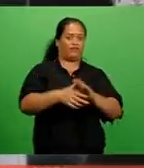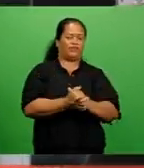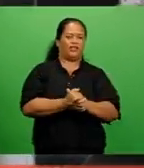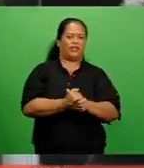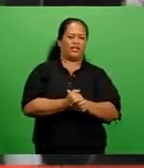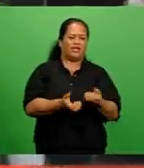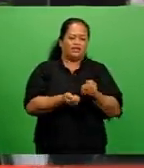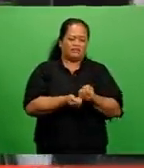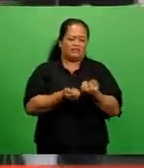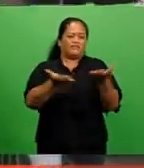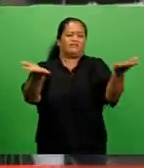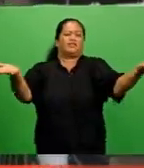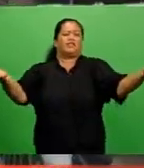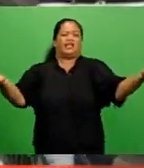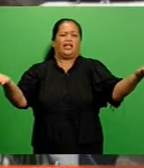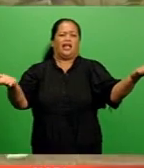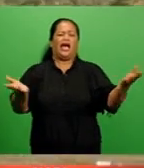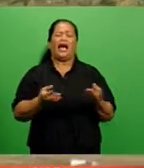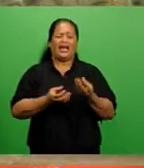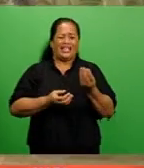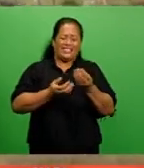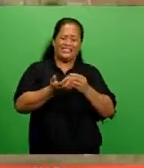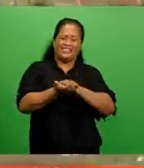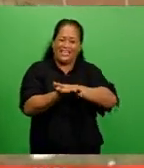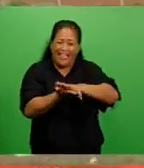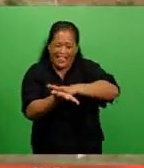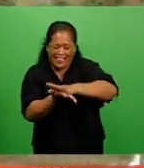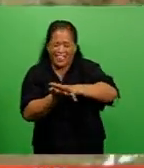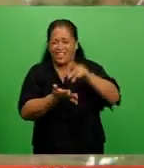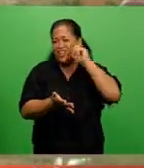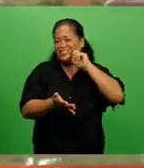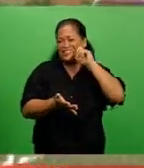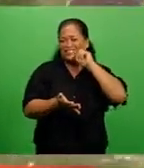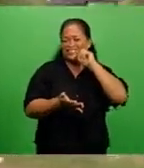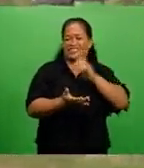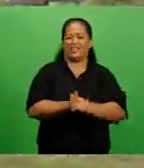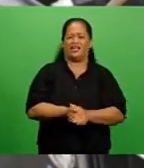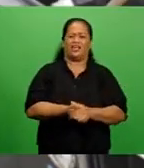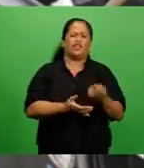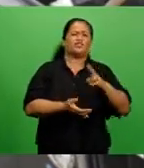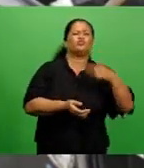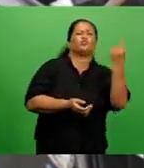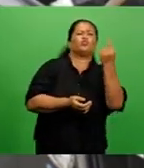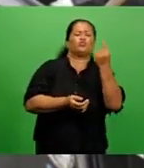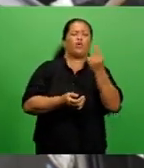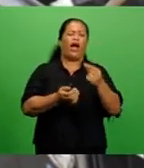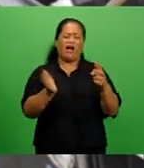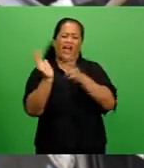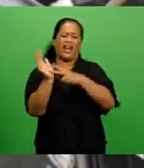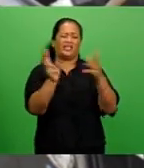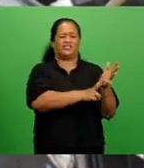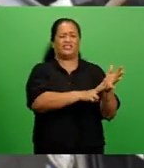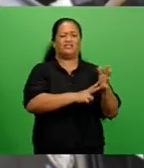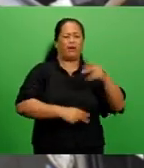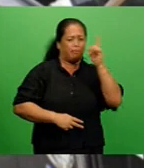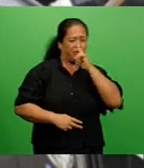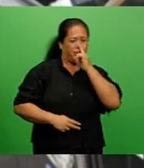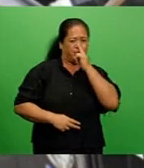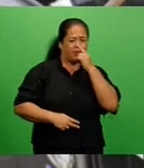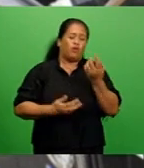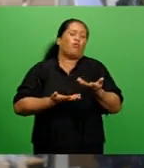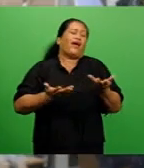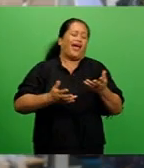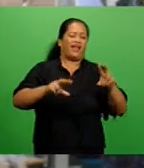Supplying clean water to villages that have been devastated by tropical cyclone Yasa is one of the main priorities for